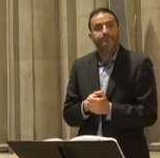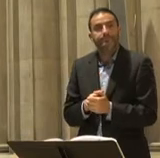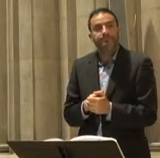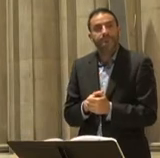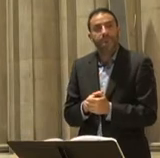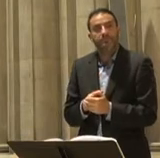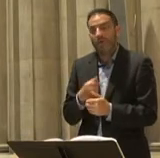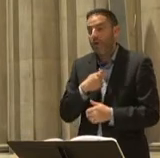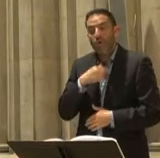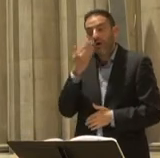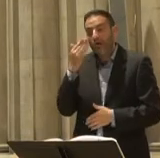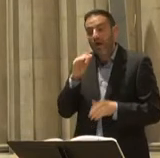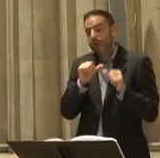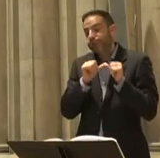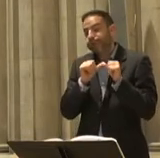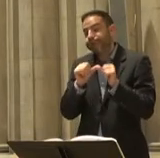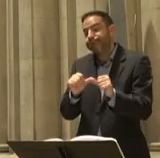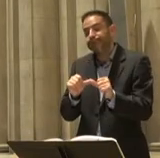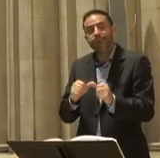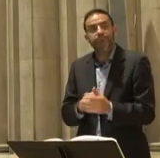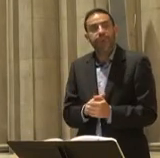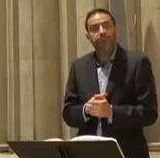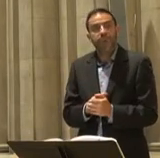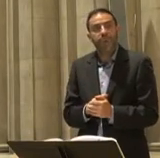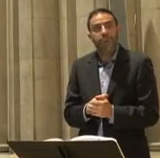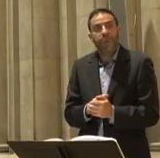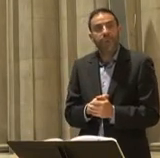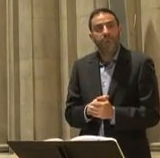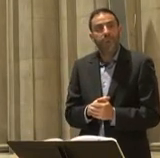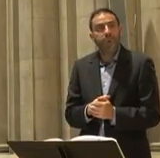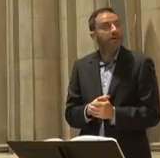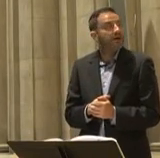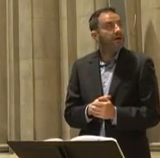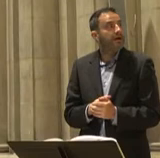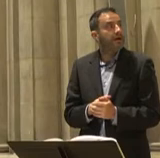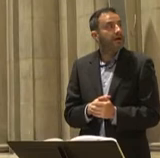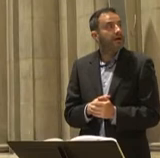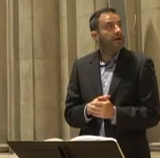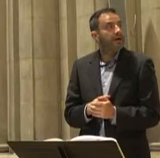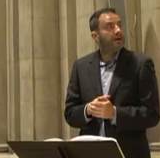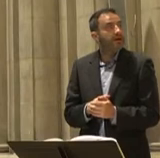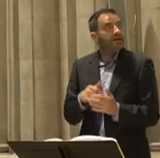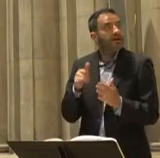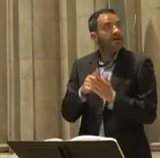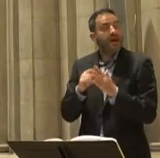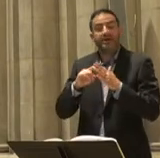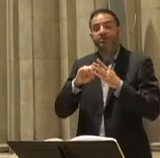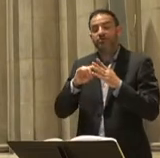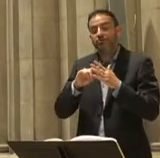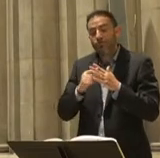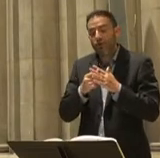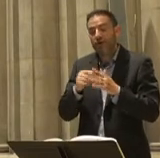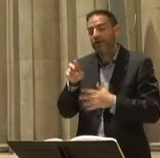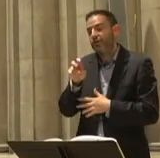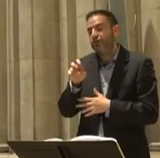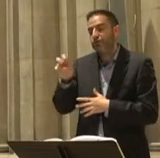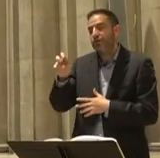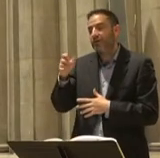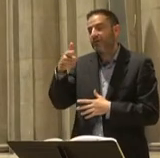be, we don't know how long it will last. That began a journey of 26